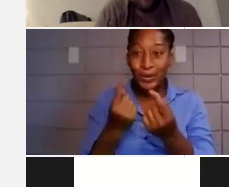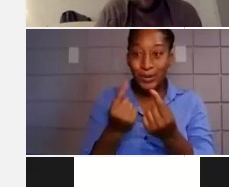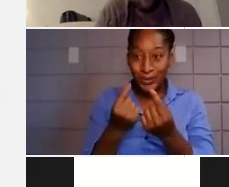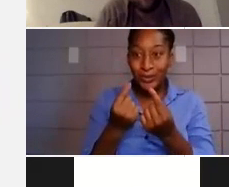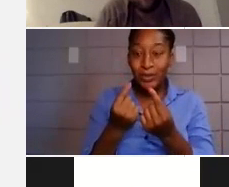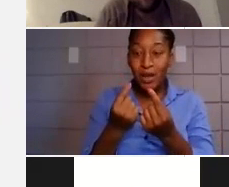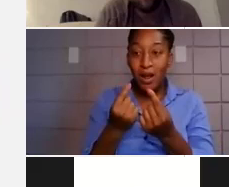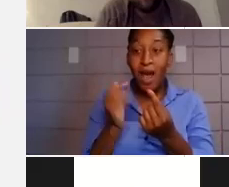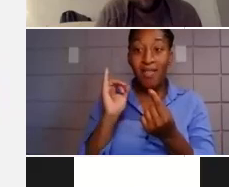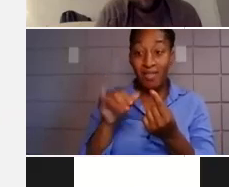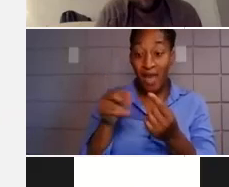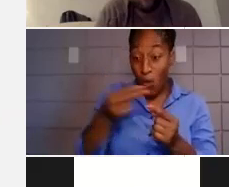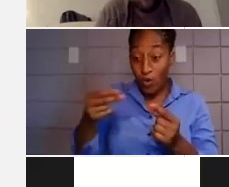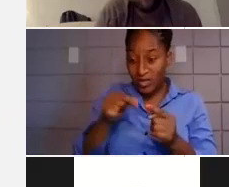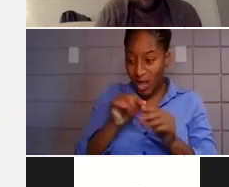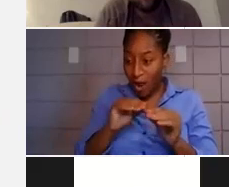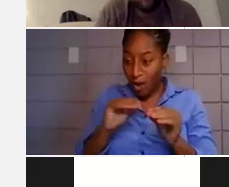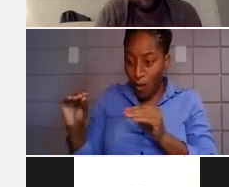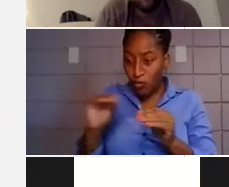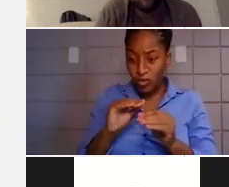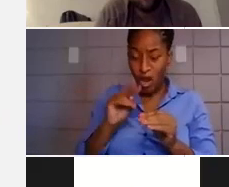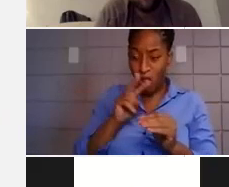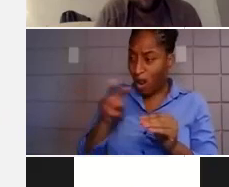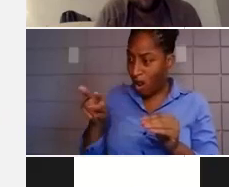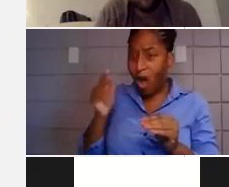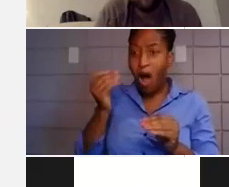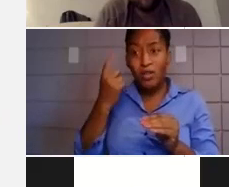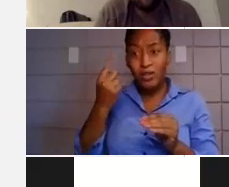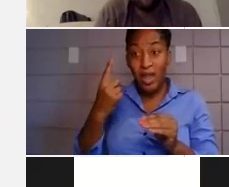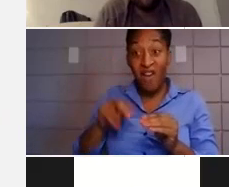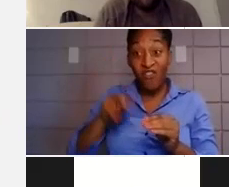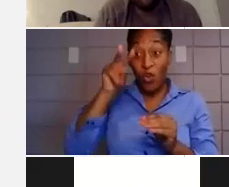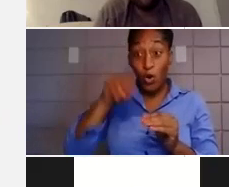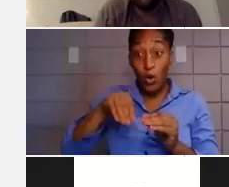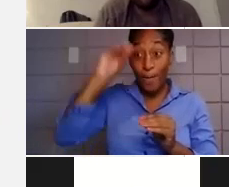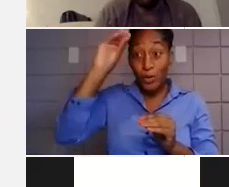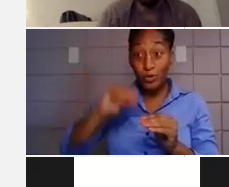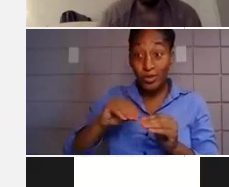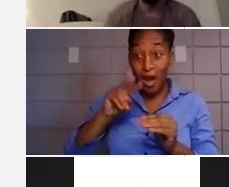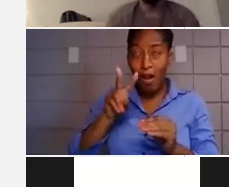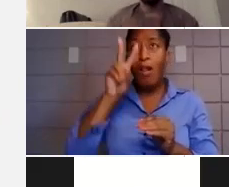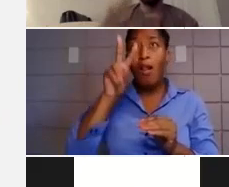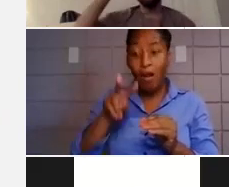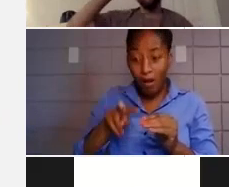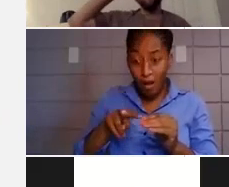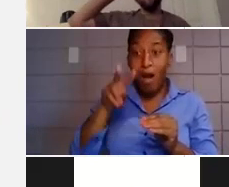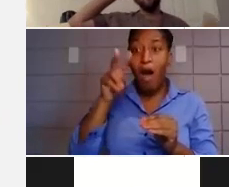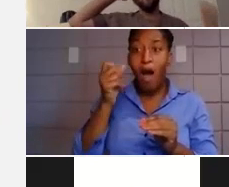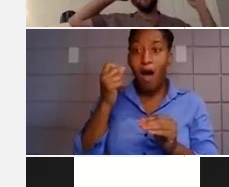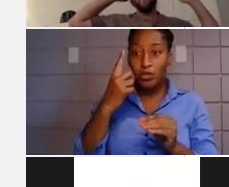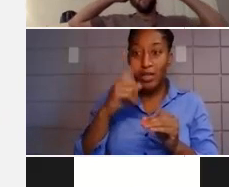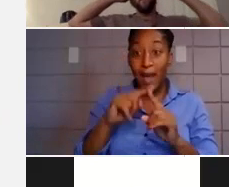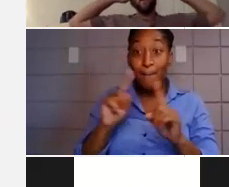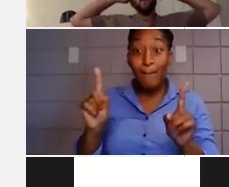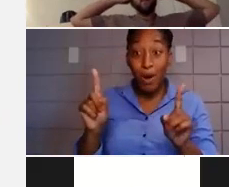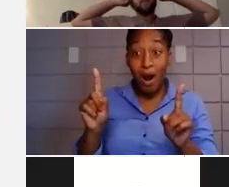vertical motion. The only thing is, in the back of your mind, you have to keep in mind that both of these things for the